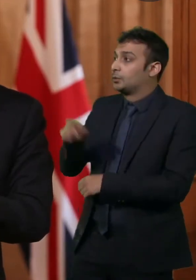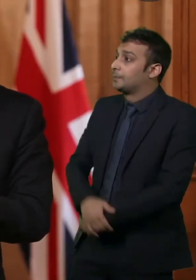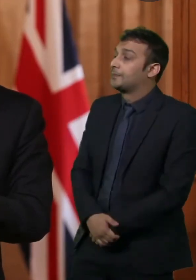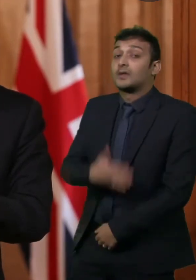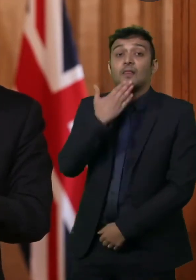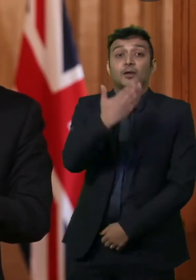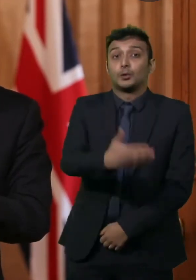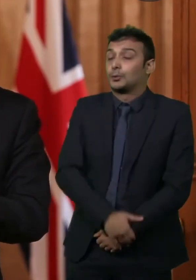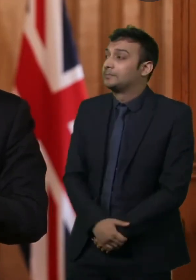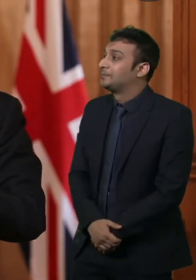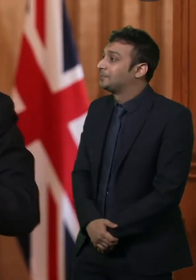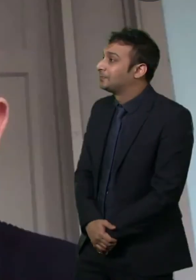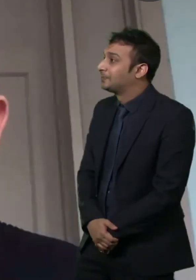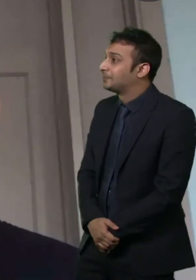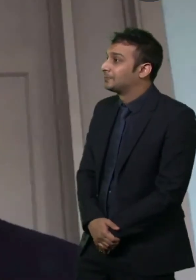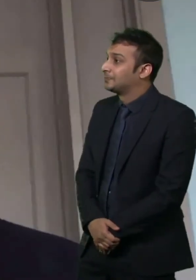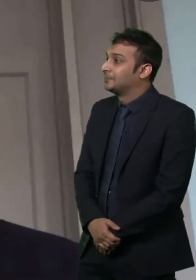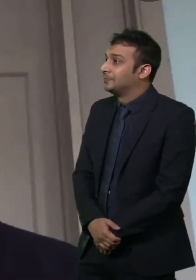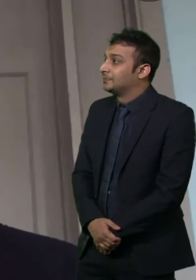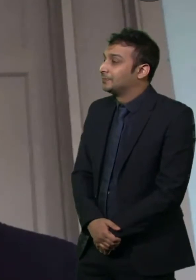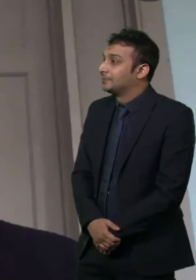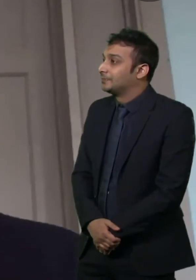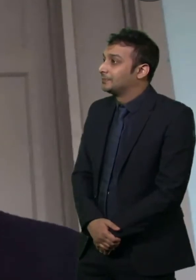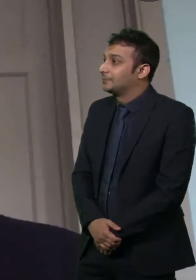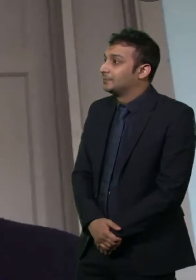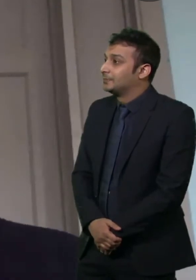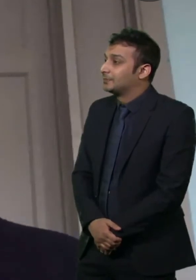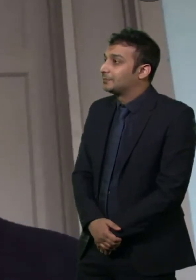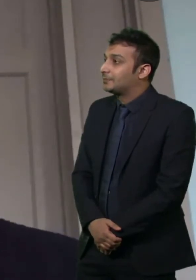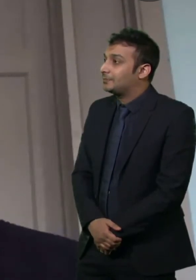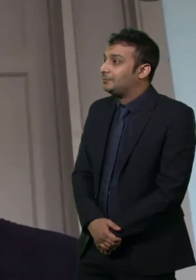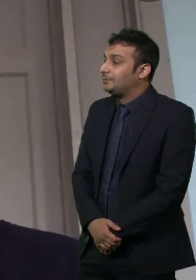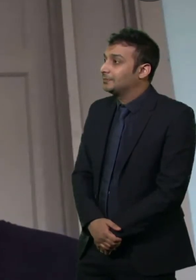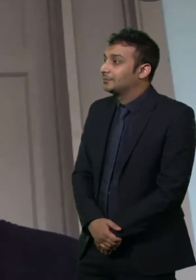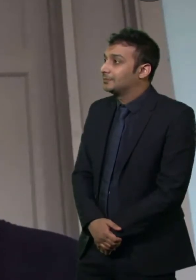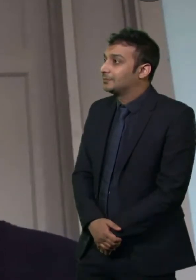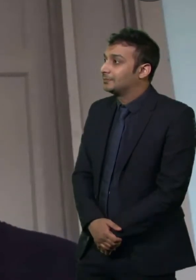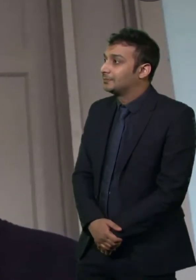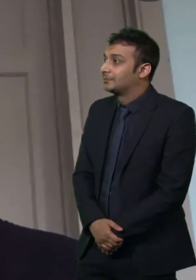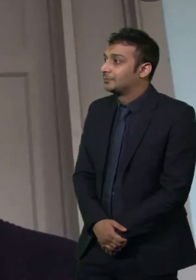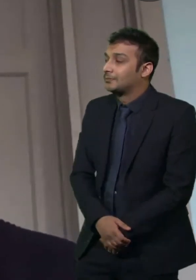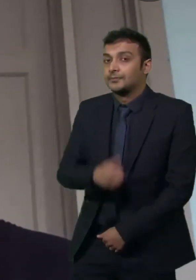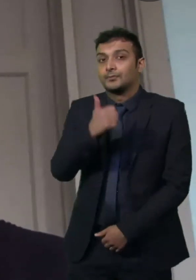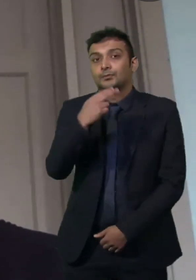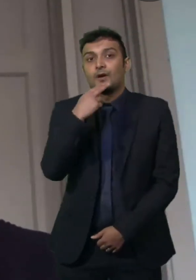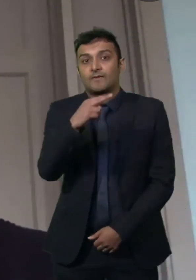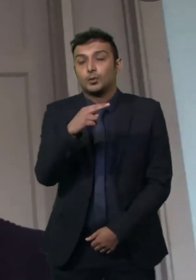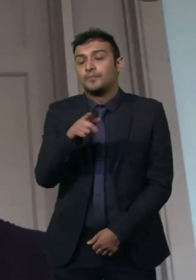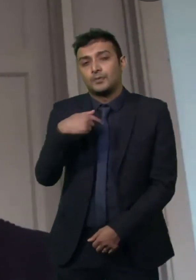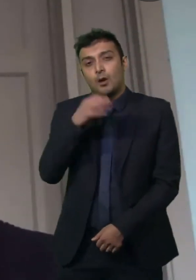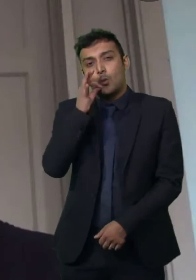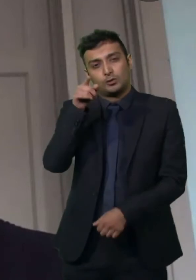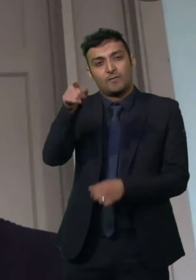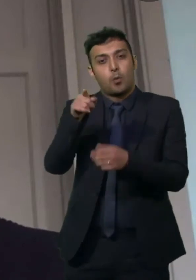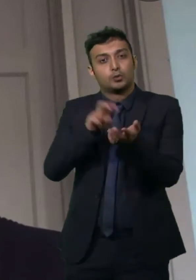Andrew Woodcock, The Independent. Good afternoon. Dr. Harris, if I could ask you first, we're hearing reports of